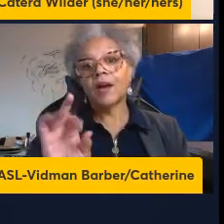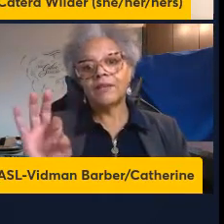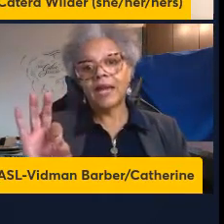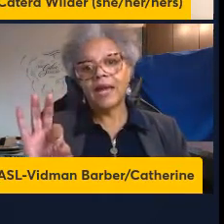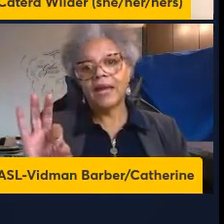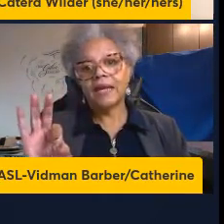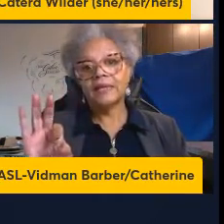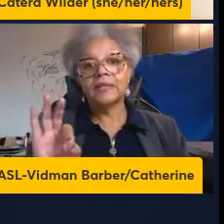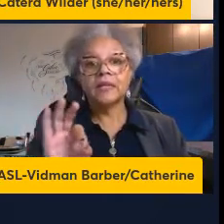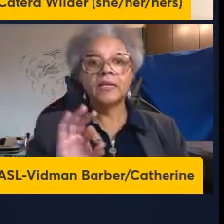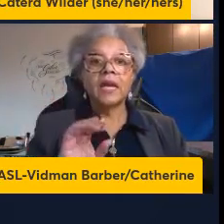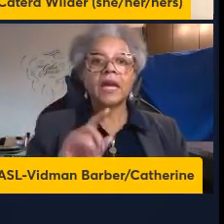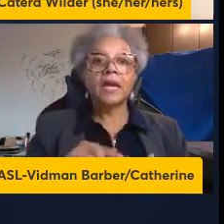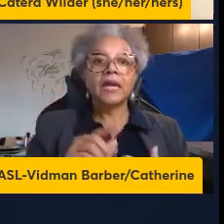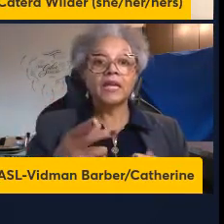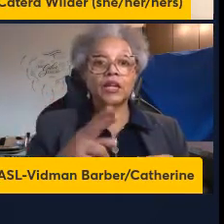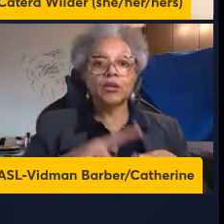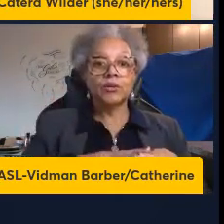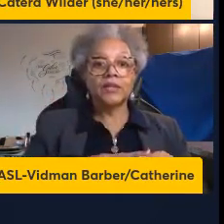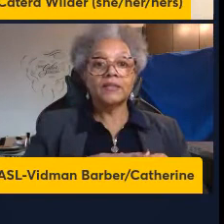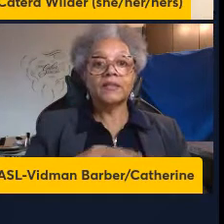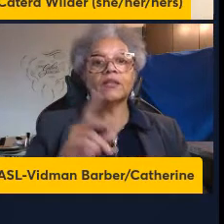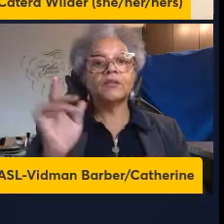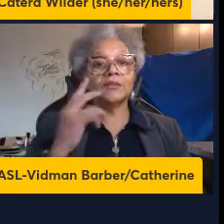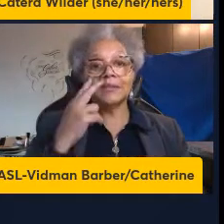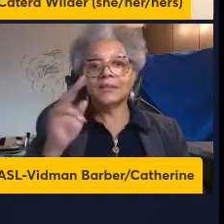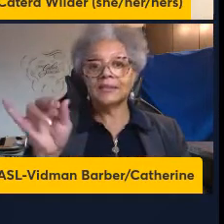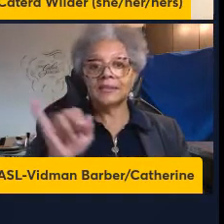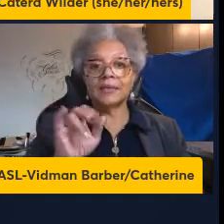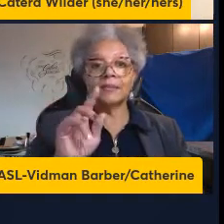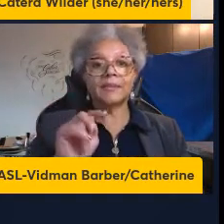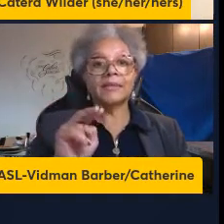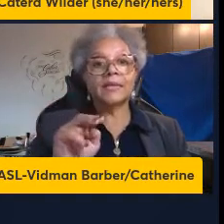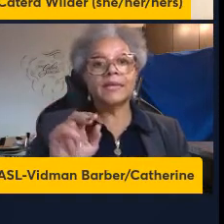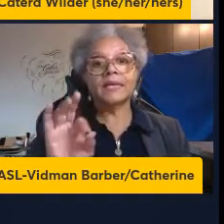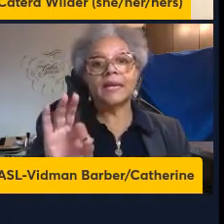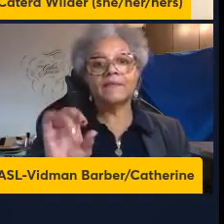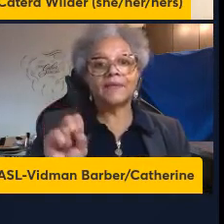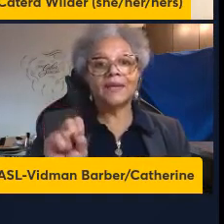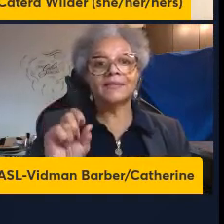decreased the amount of gene expression. You saw the same thing with